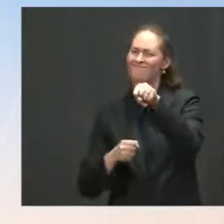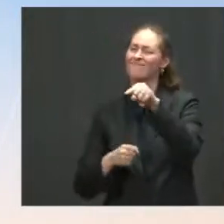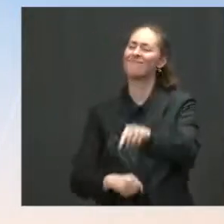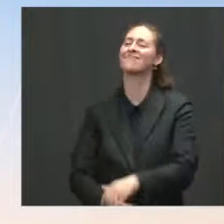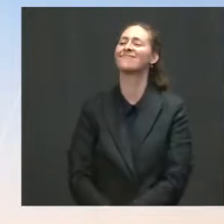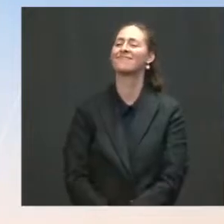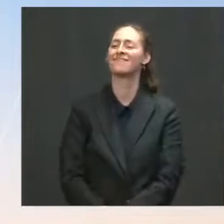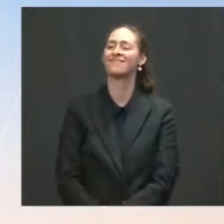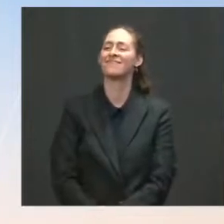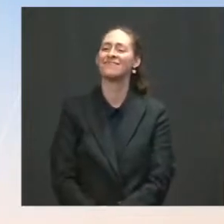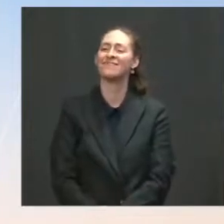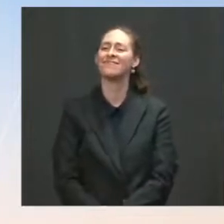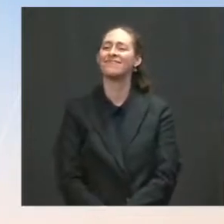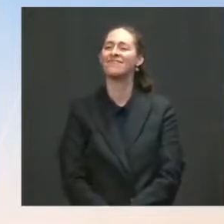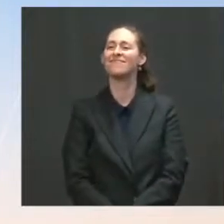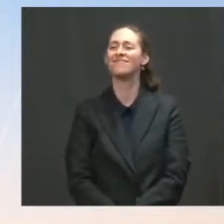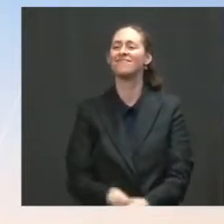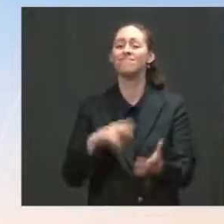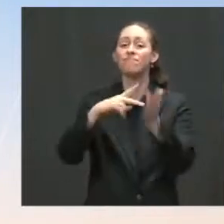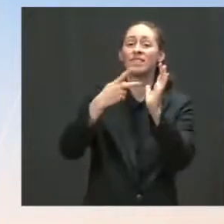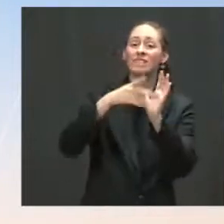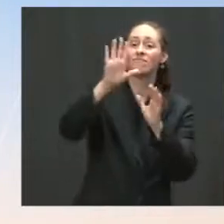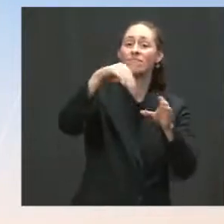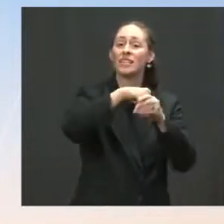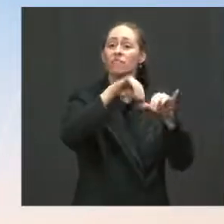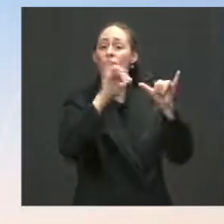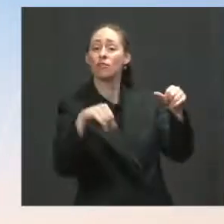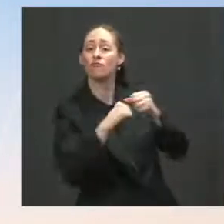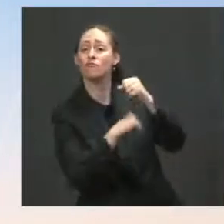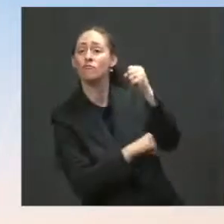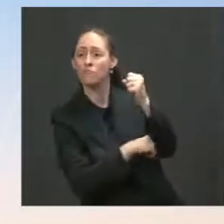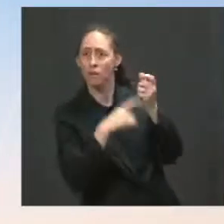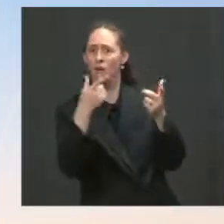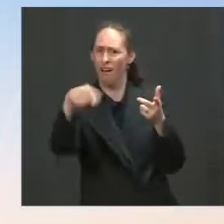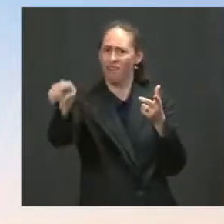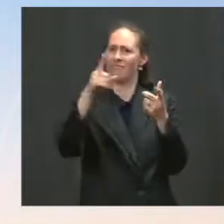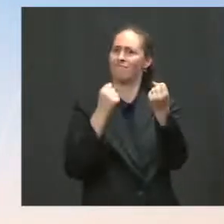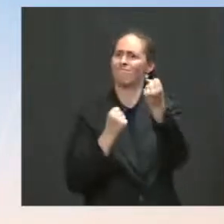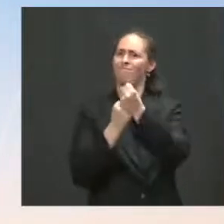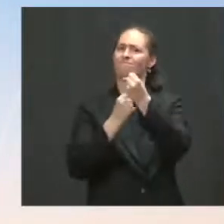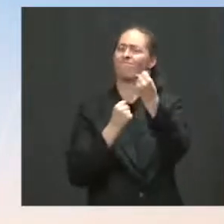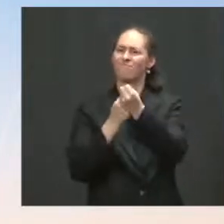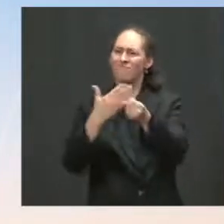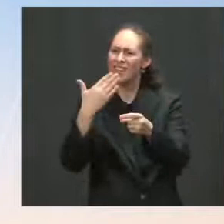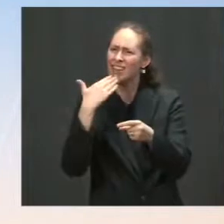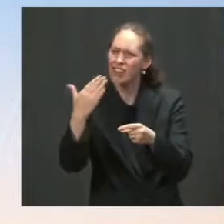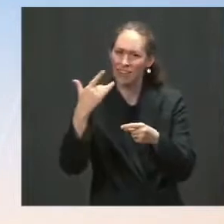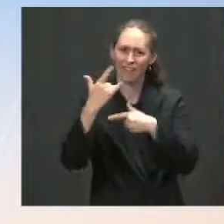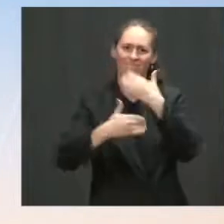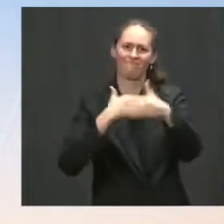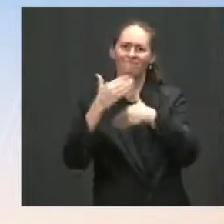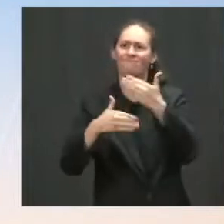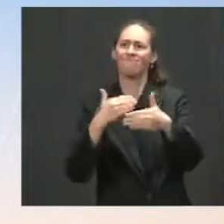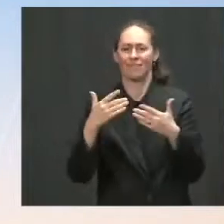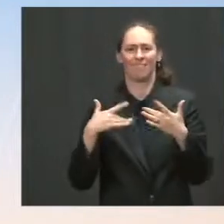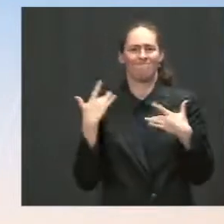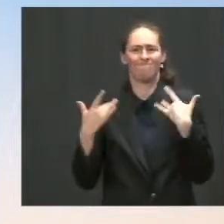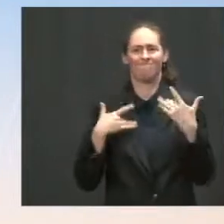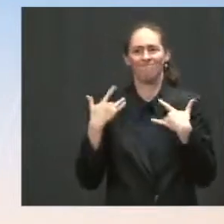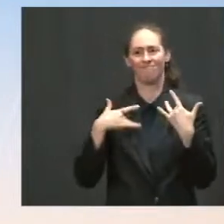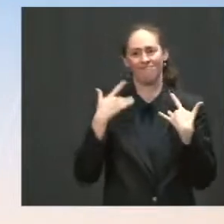jobs, is broadly popular with the American people. He's laser-focused on delivering. More Democrats means more ability to deliver on